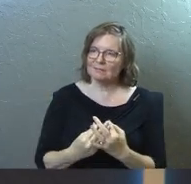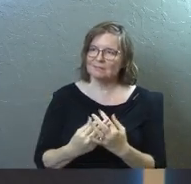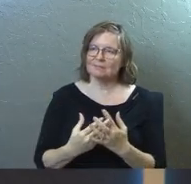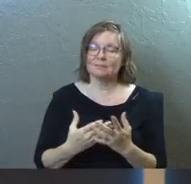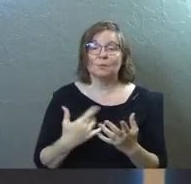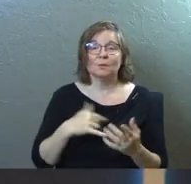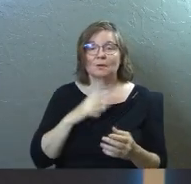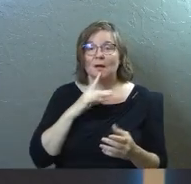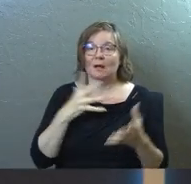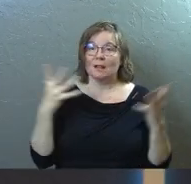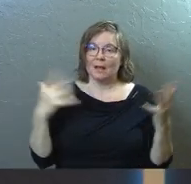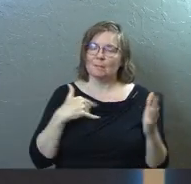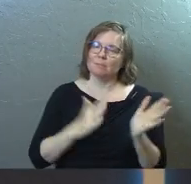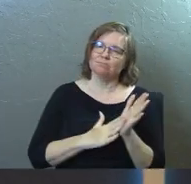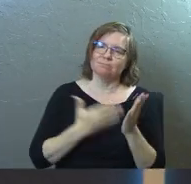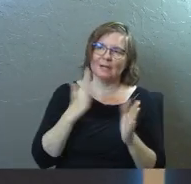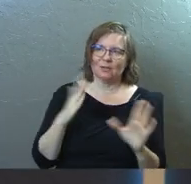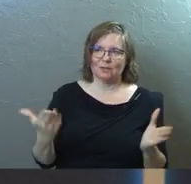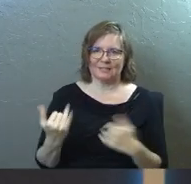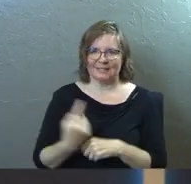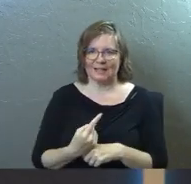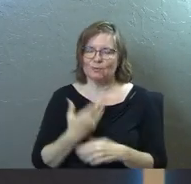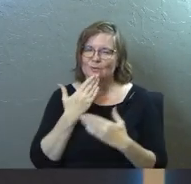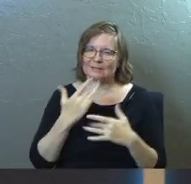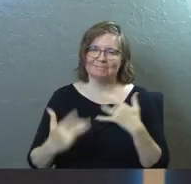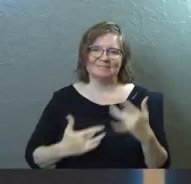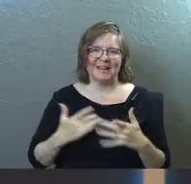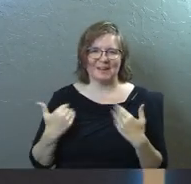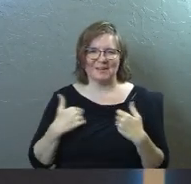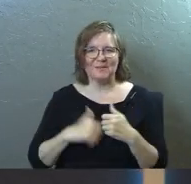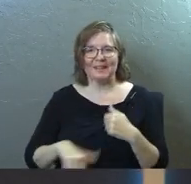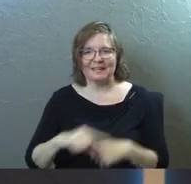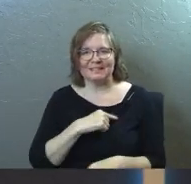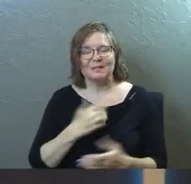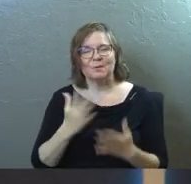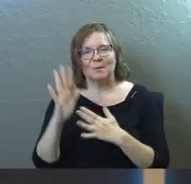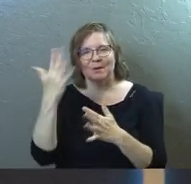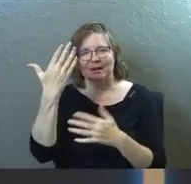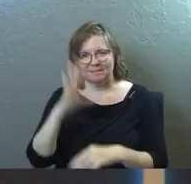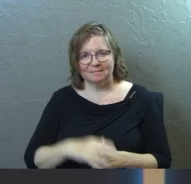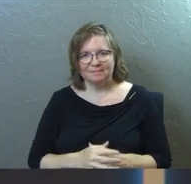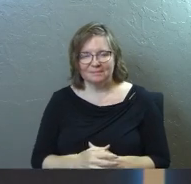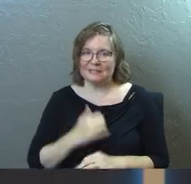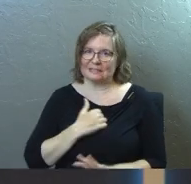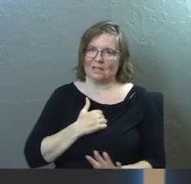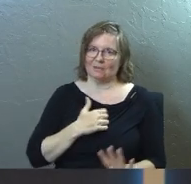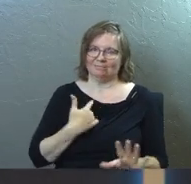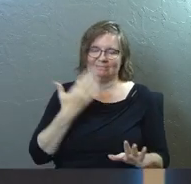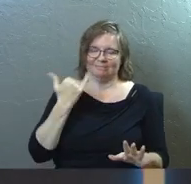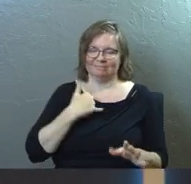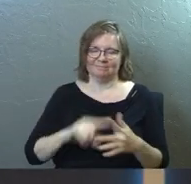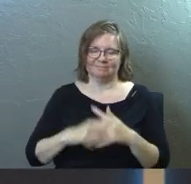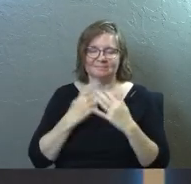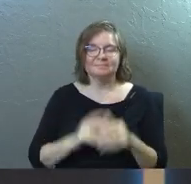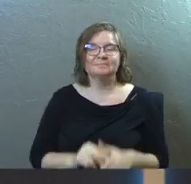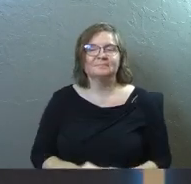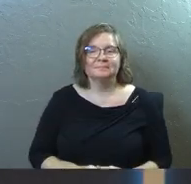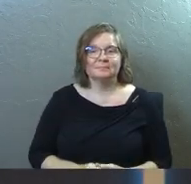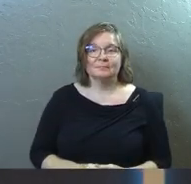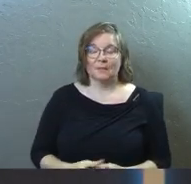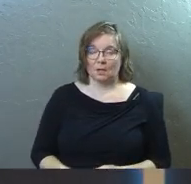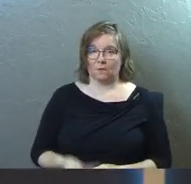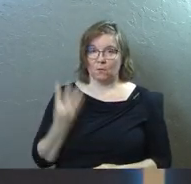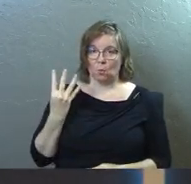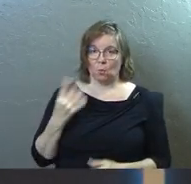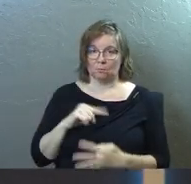aside the differences. We've been talking about that a lot, but praise God that you guys are here today. We're super excited to have y'all with us, man. Praise God. Sorry I didn't do it at the beginning. I